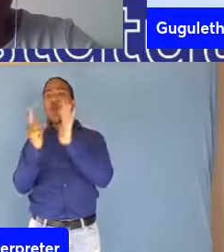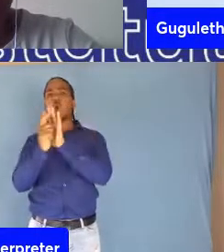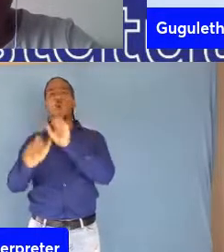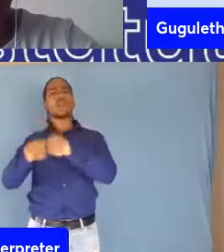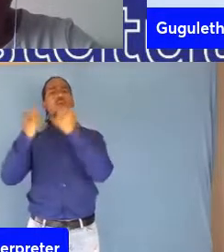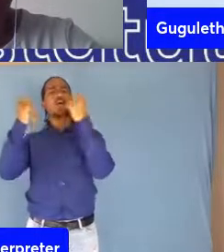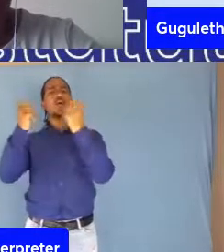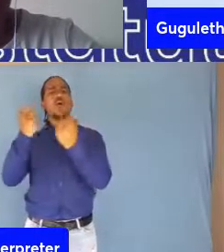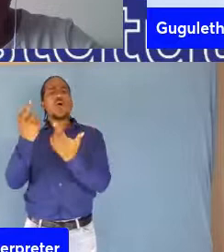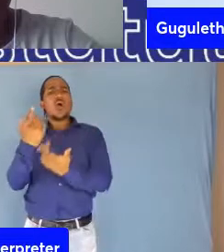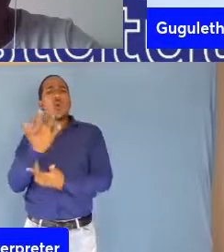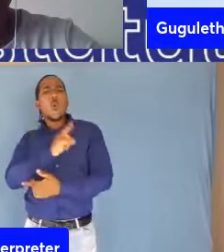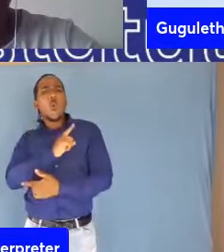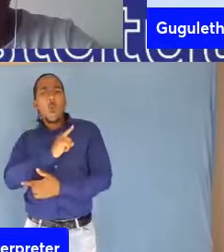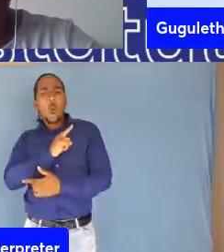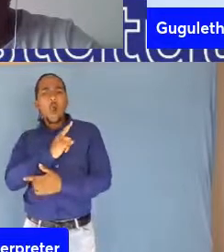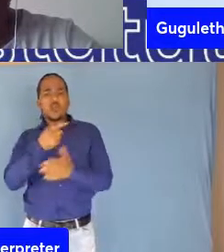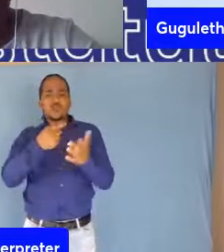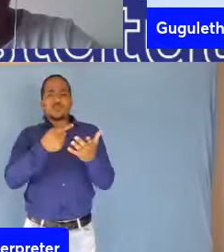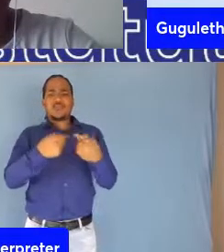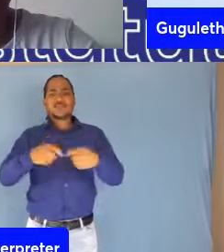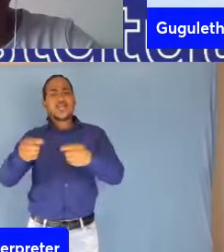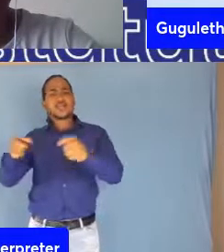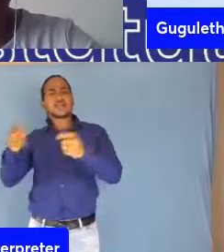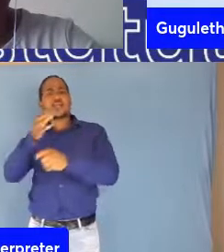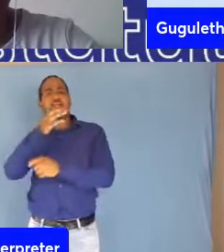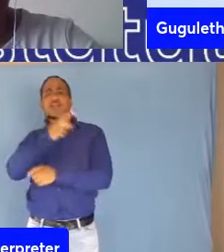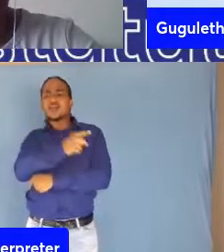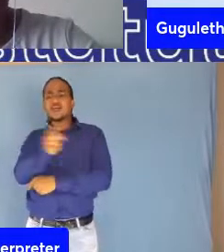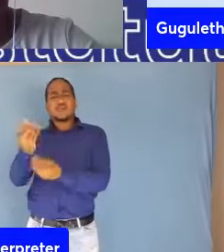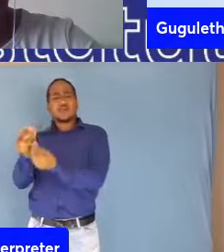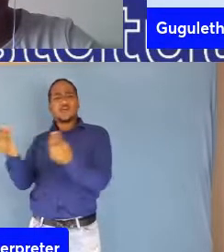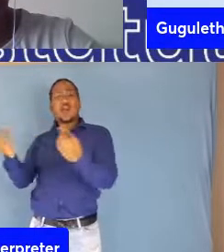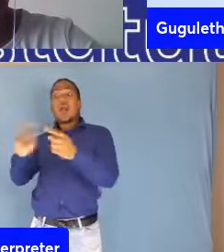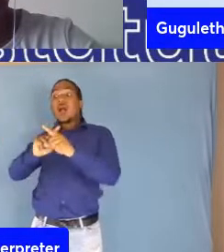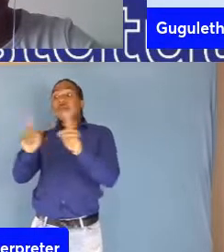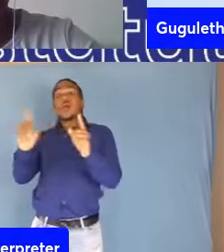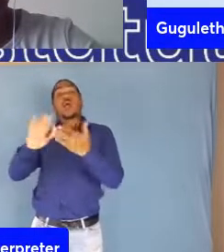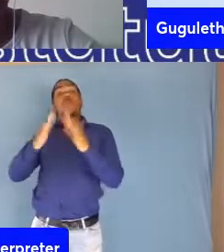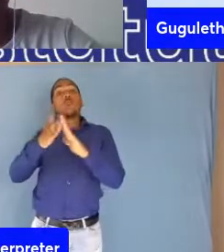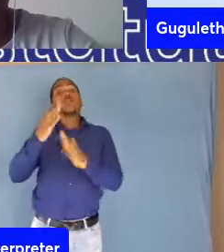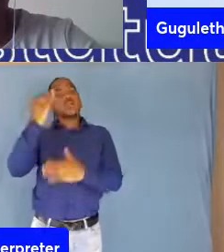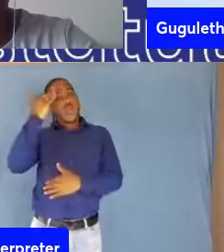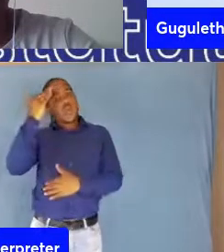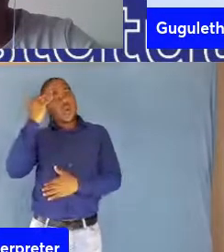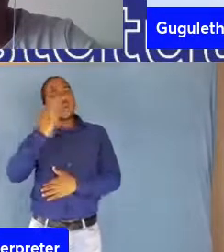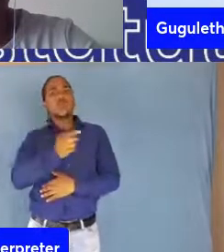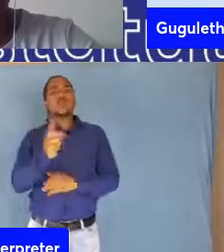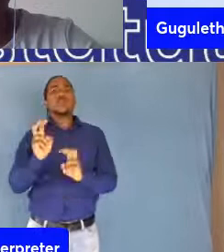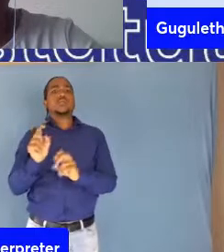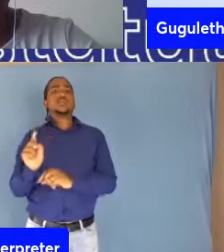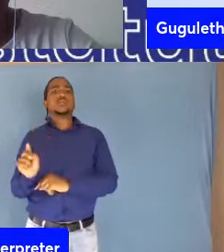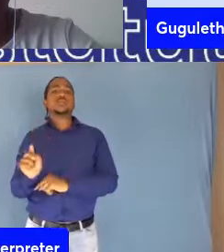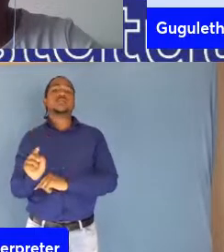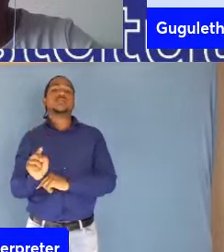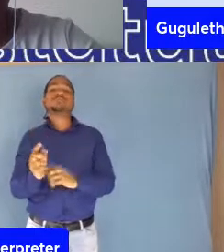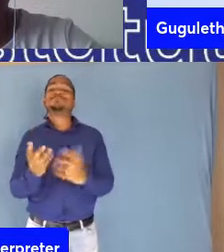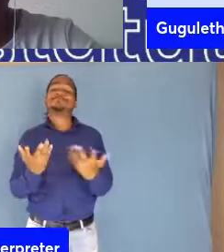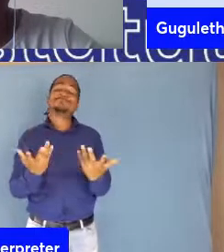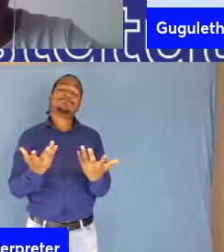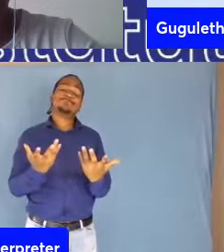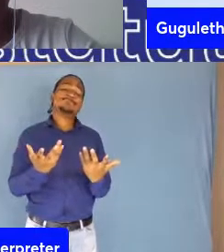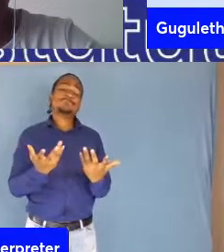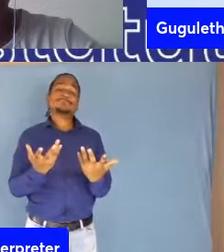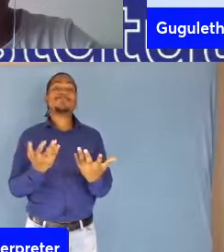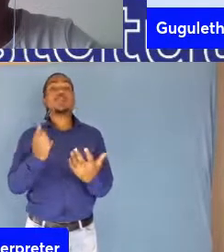was alcohol being sold to them? But that community knows about that, right? So unfortunately, we can do